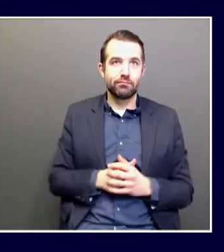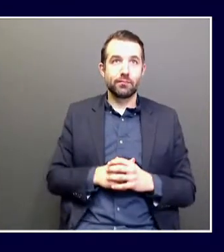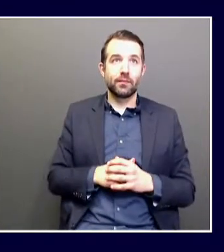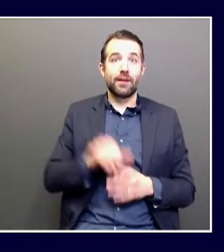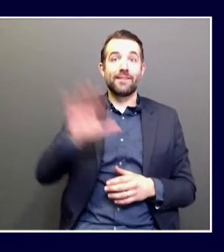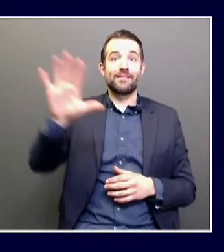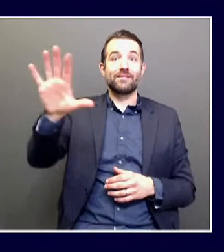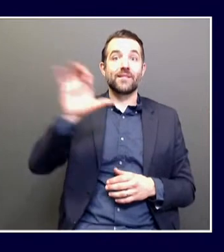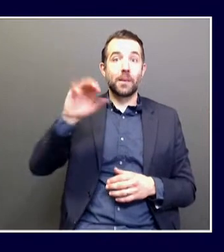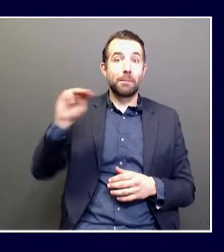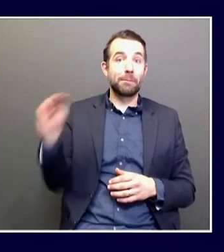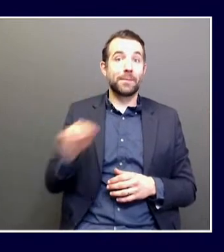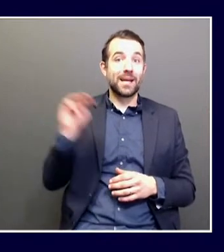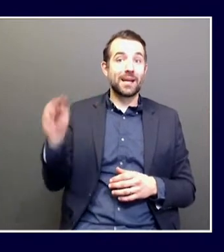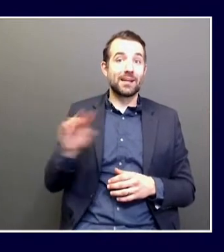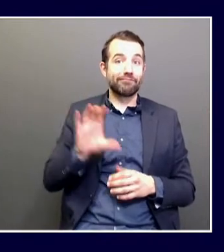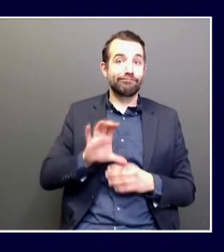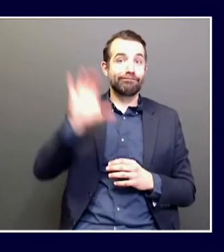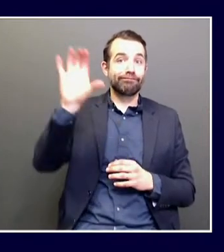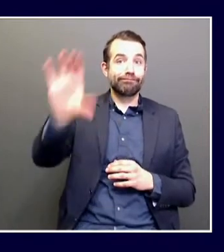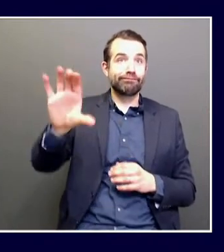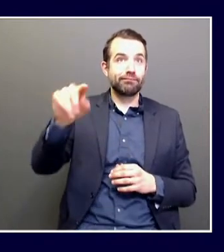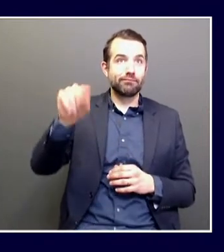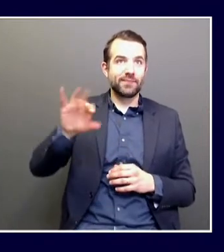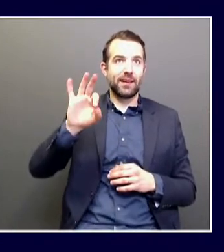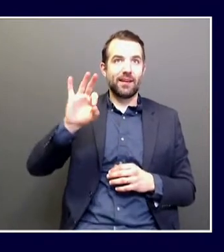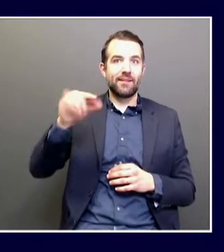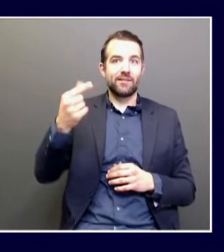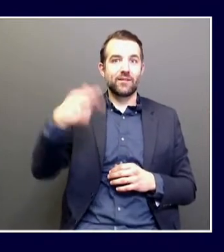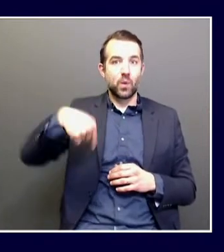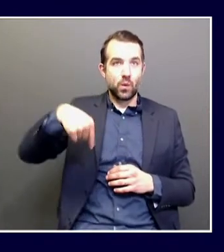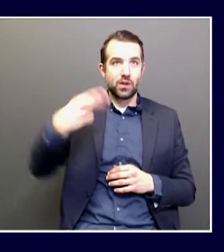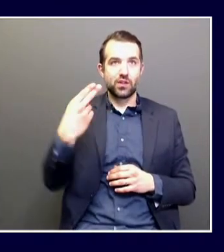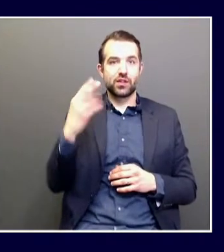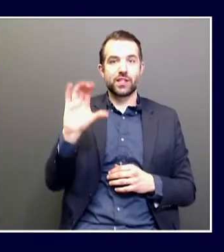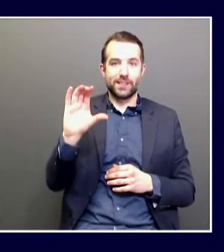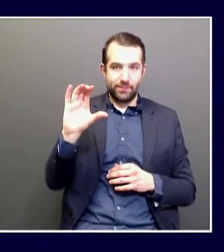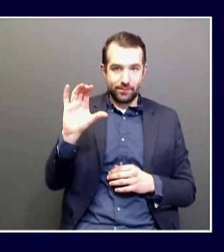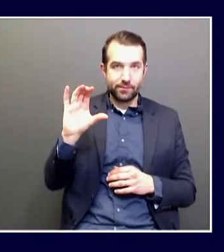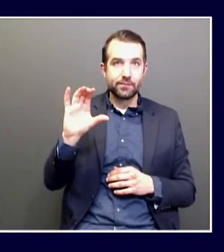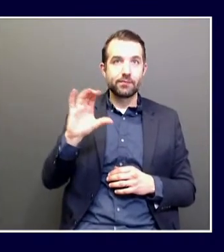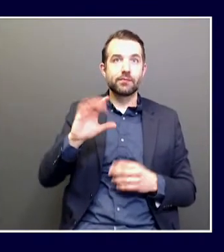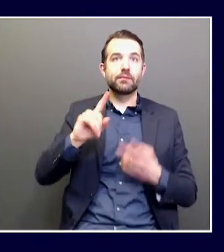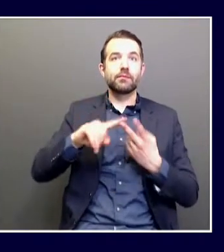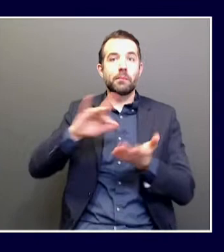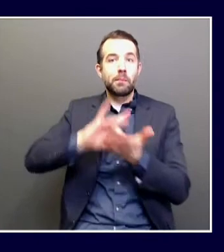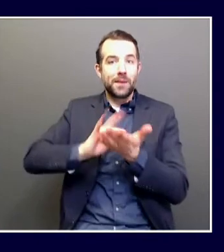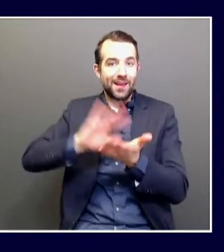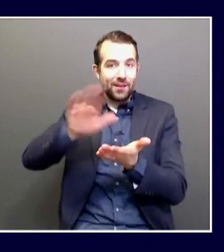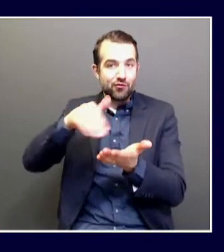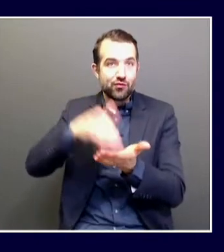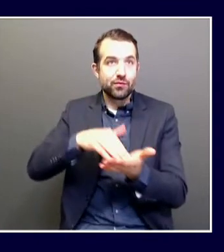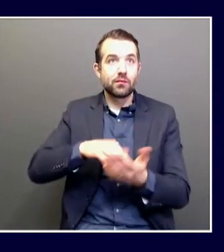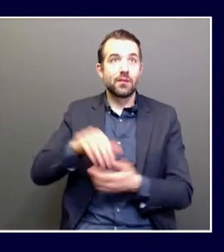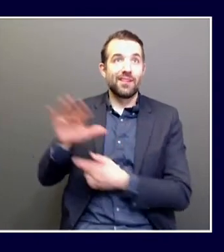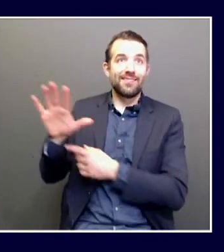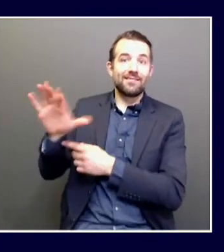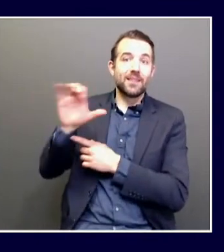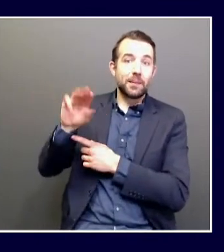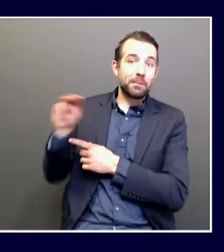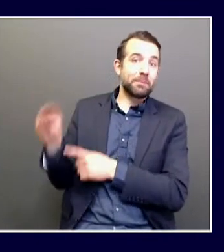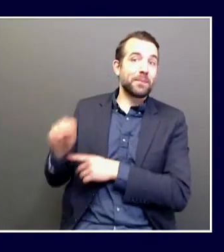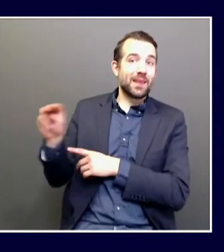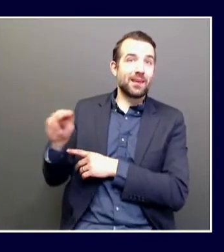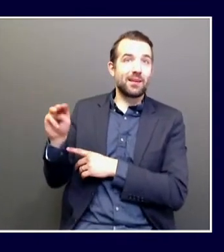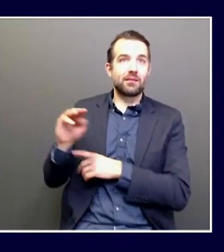and a separate 500 million through the online portal. We think this will be a good opportunity, and we want to see exactly where that goes and when